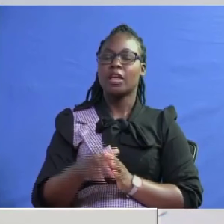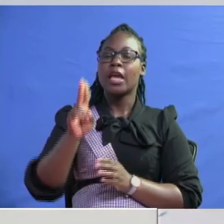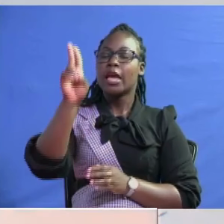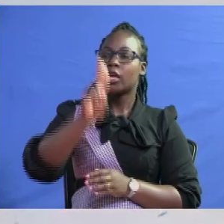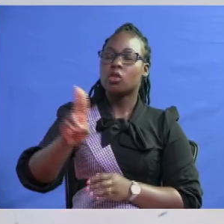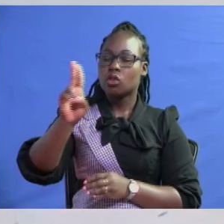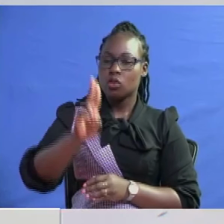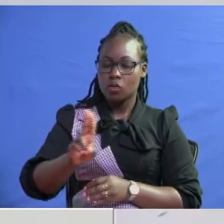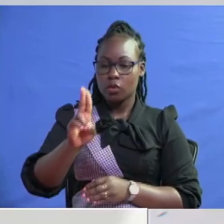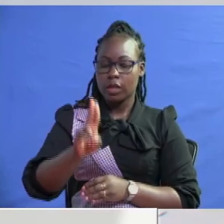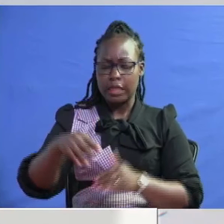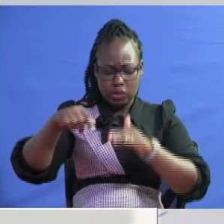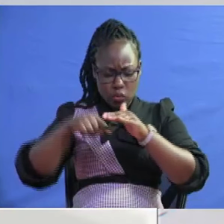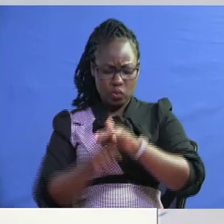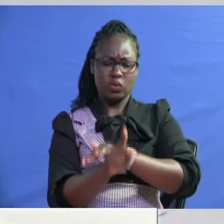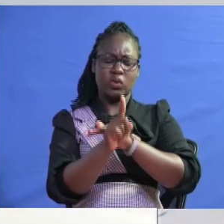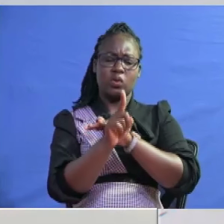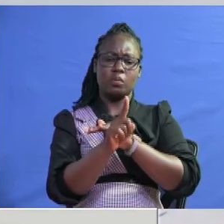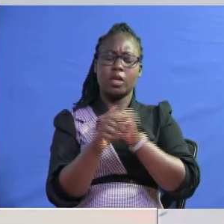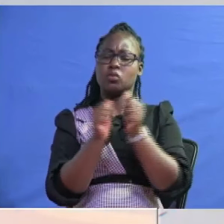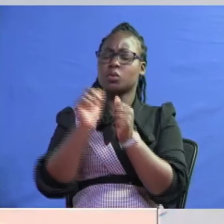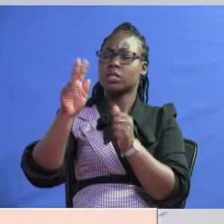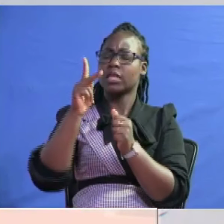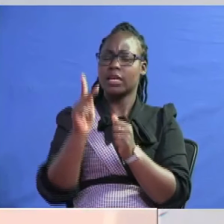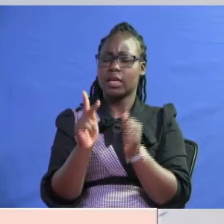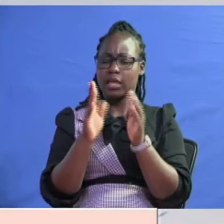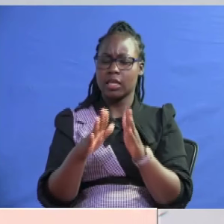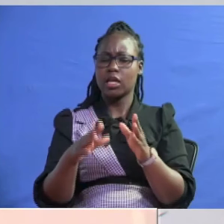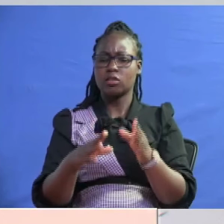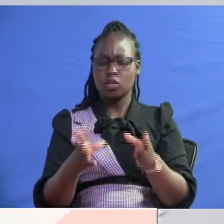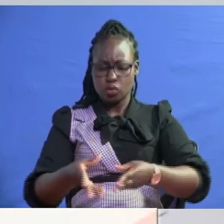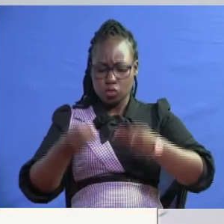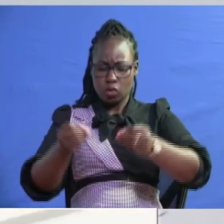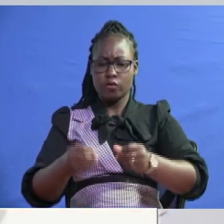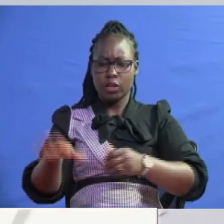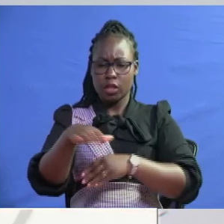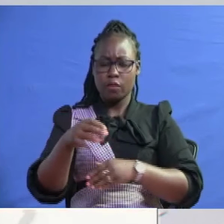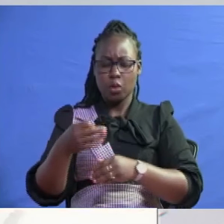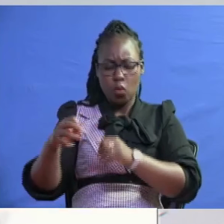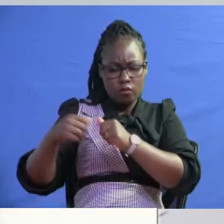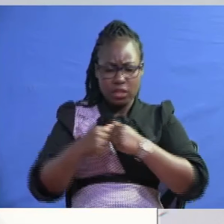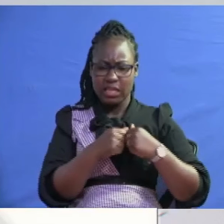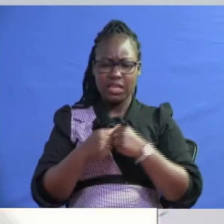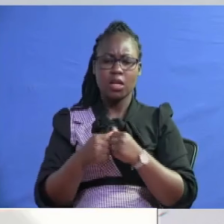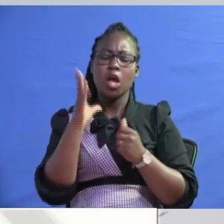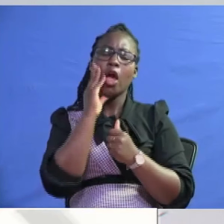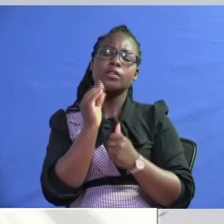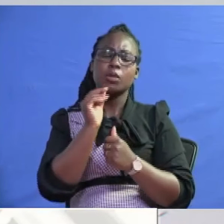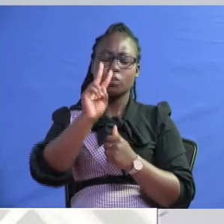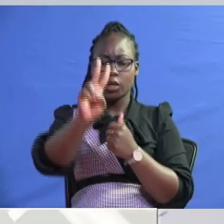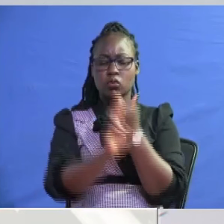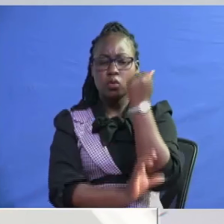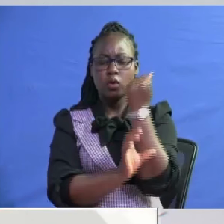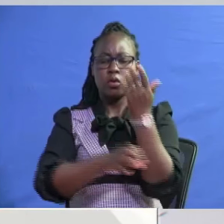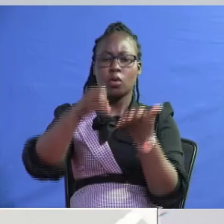Ukraine is keen to deepen its ties with Kenya towards tackling the common environmental challenges experienced by the two